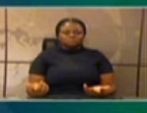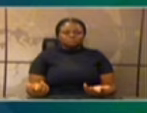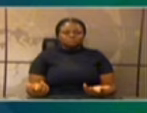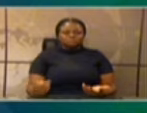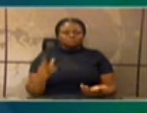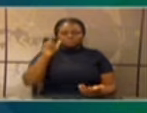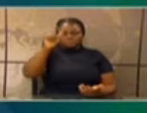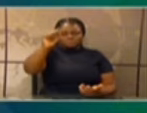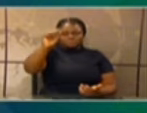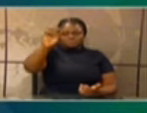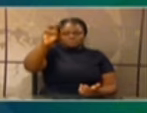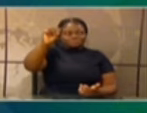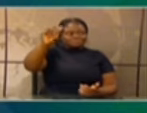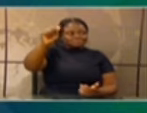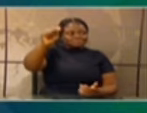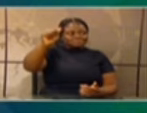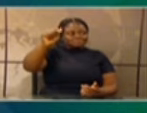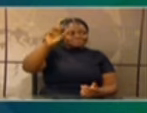Tema motorway.